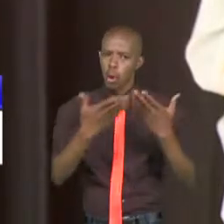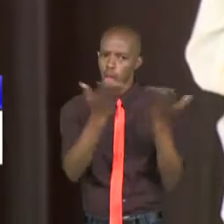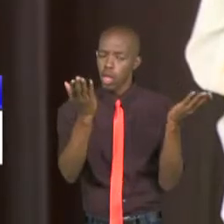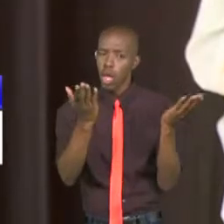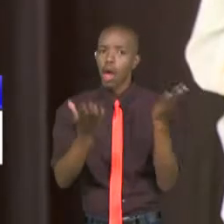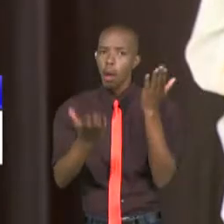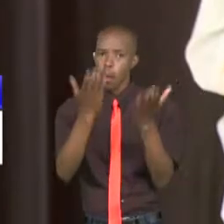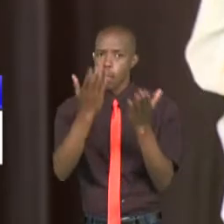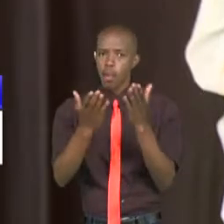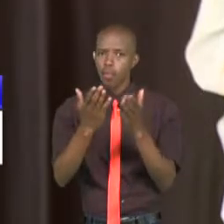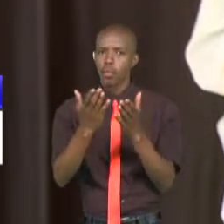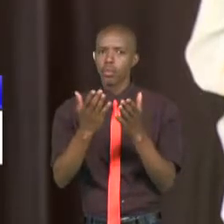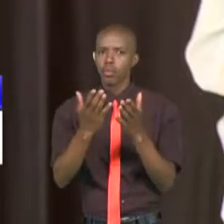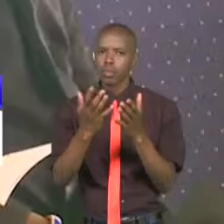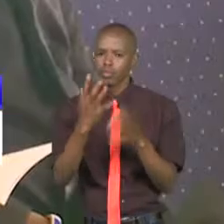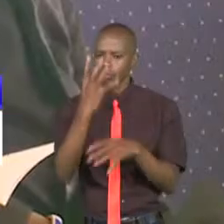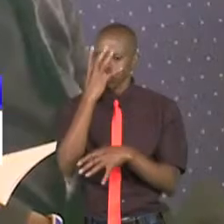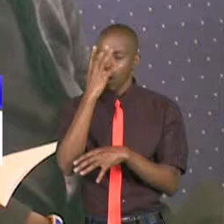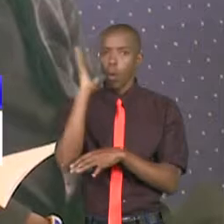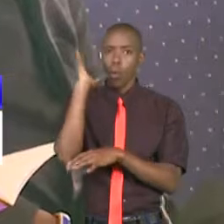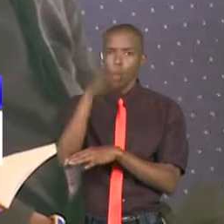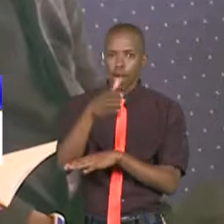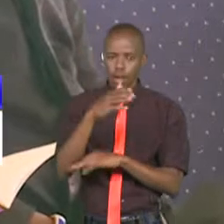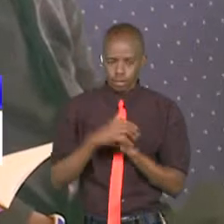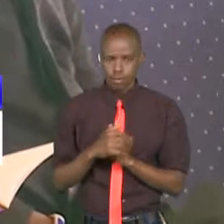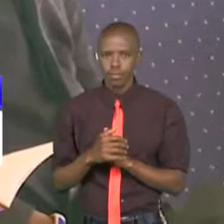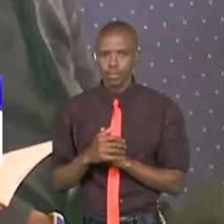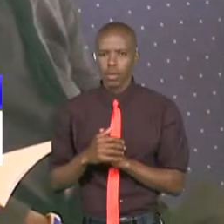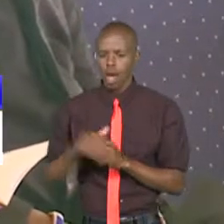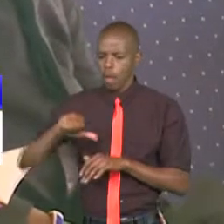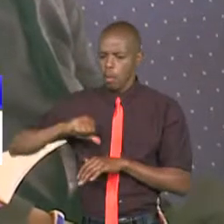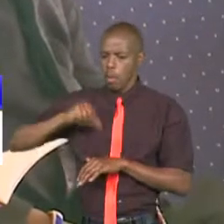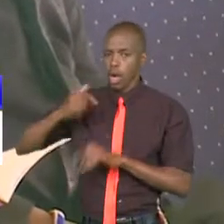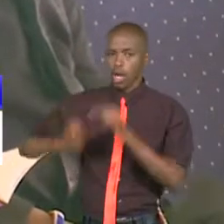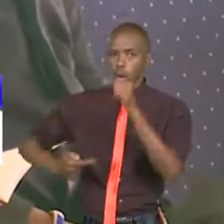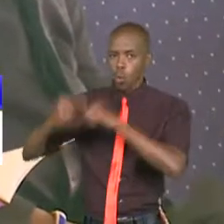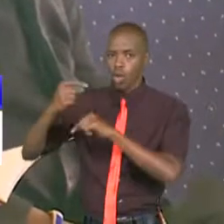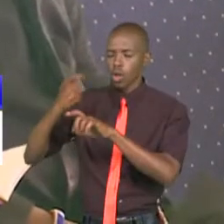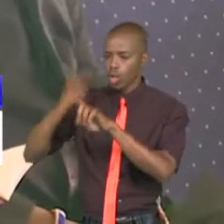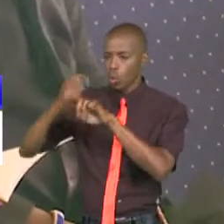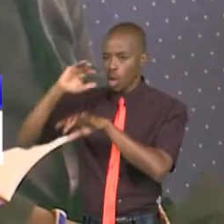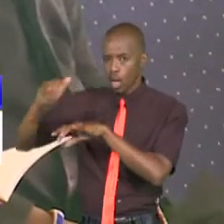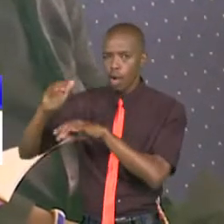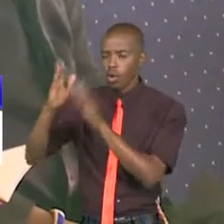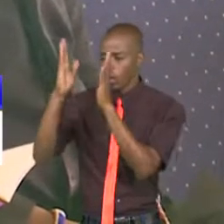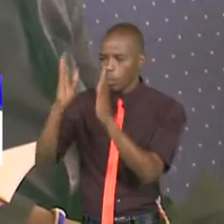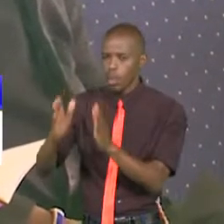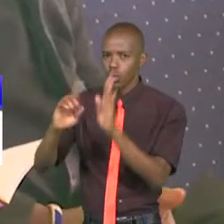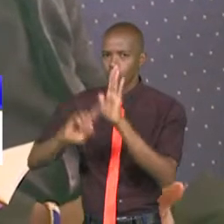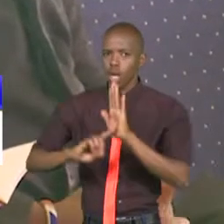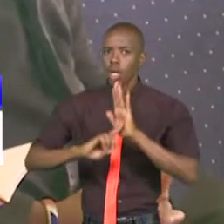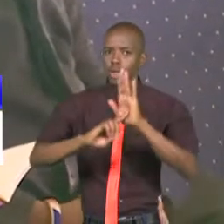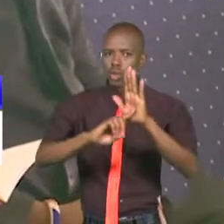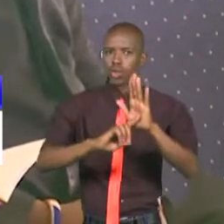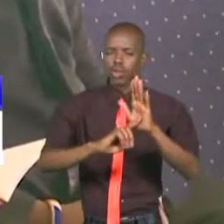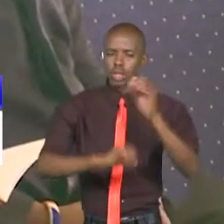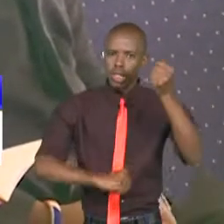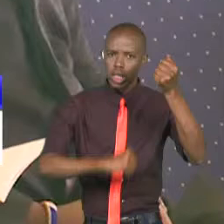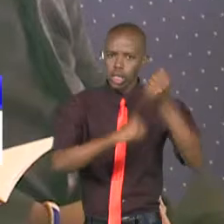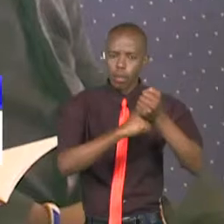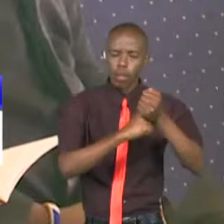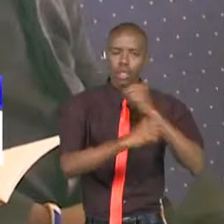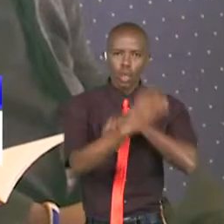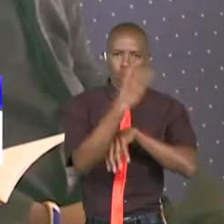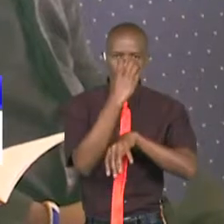pengine wataaibishwa na Wakenya wenyewe. They have taken pride that the new win for his Msambweni candidate is a reflection of the support William